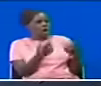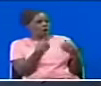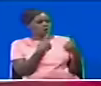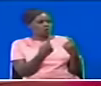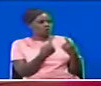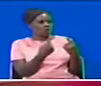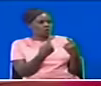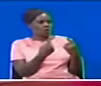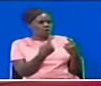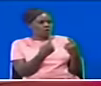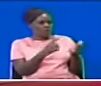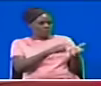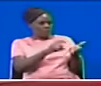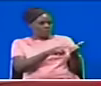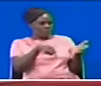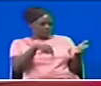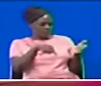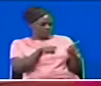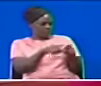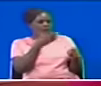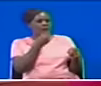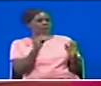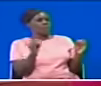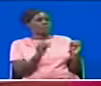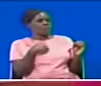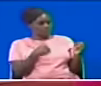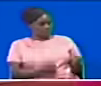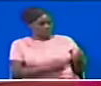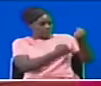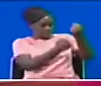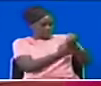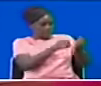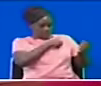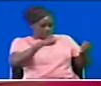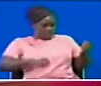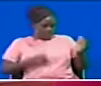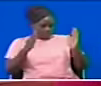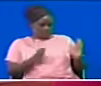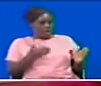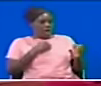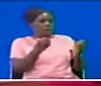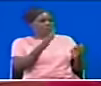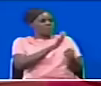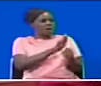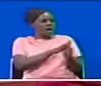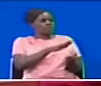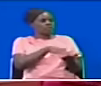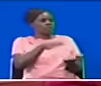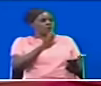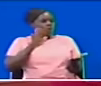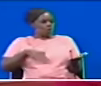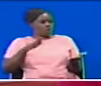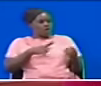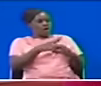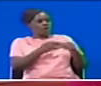think that you don't have to brand yourself as a man. And I agree a lot with the senator that there is a lot about womanhood and being comfortable